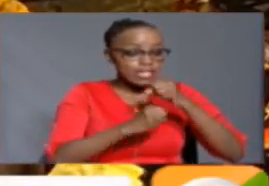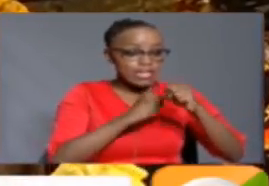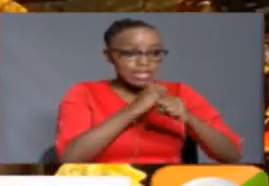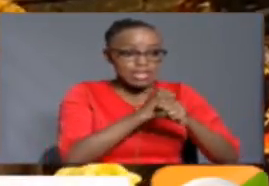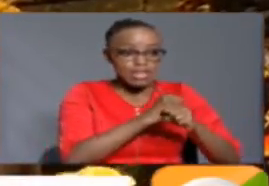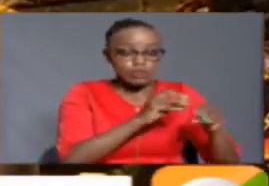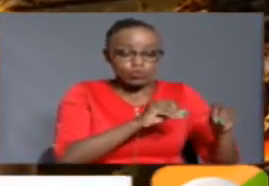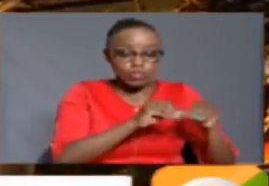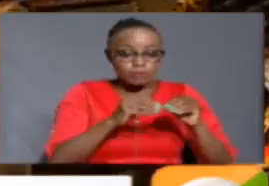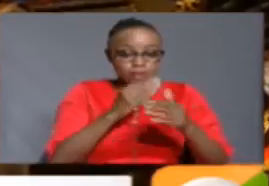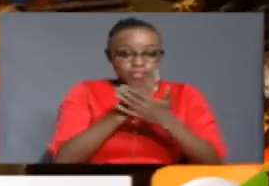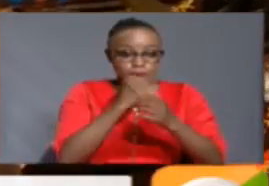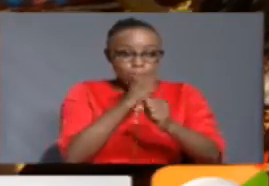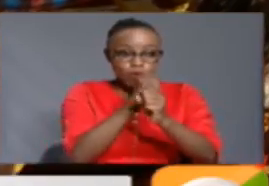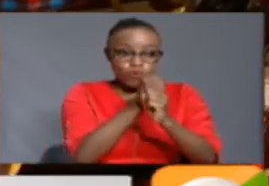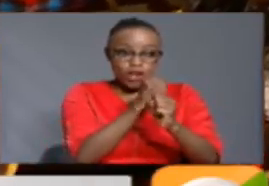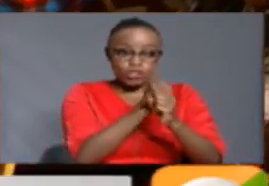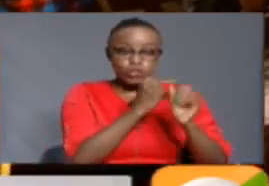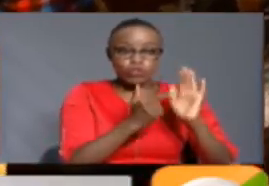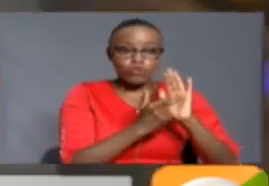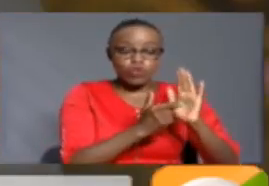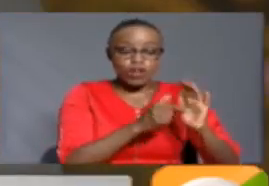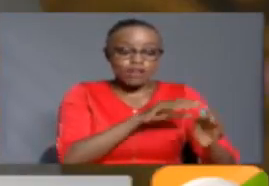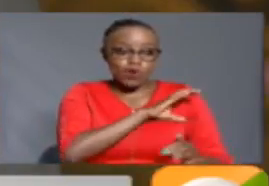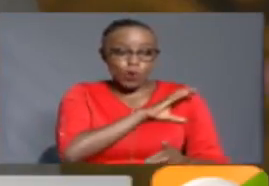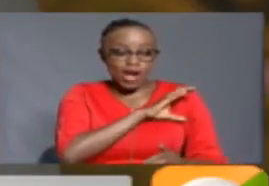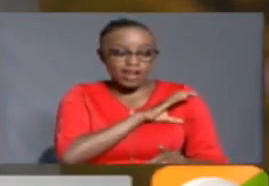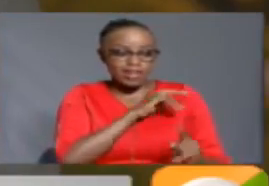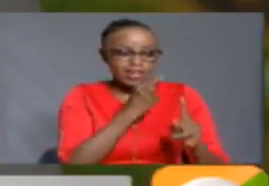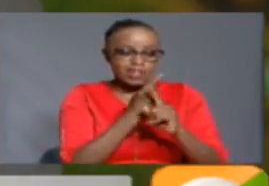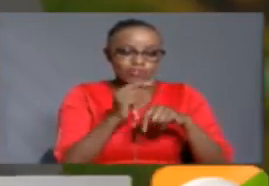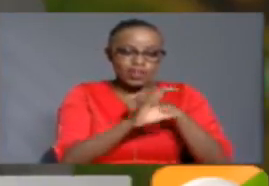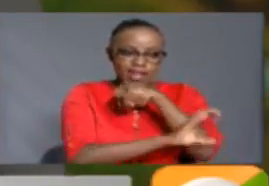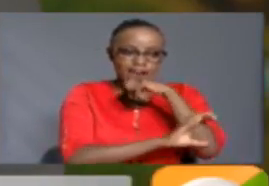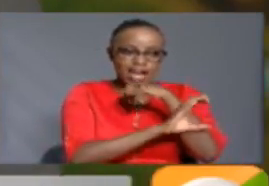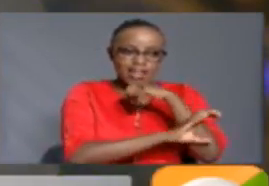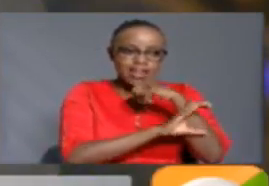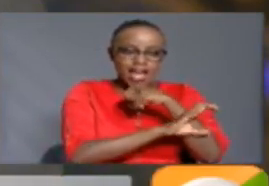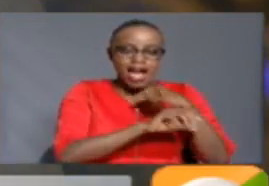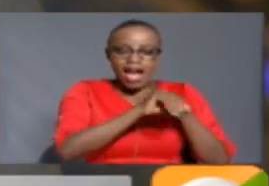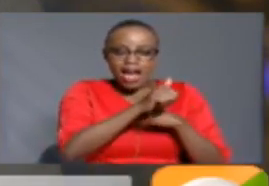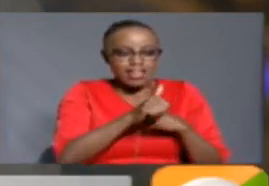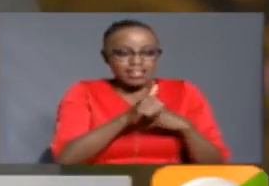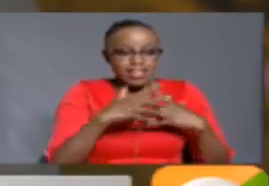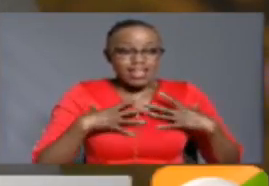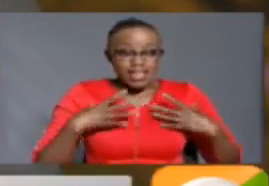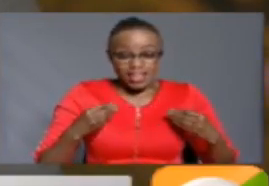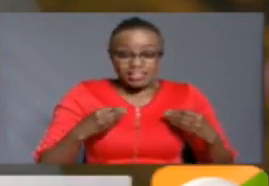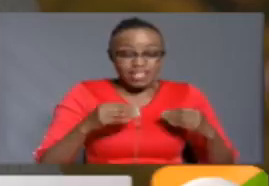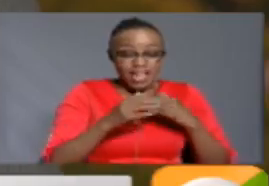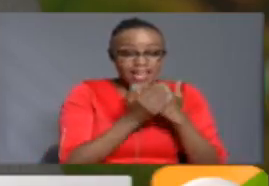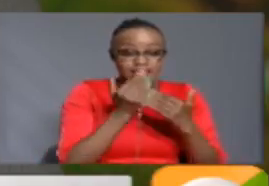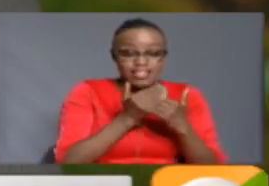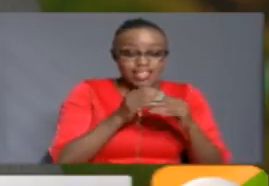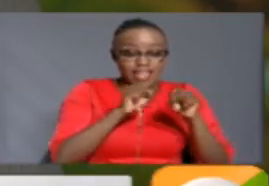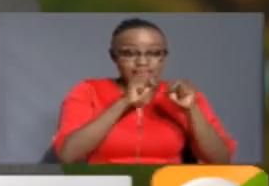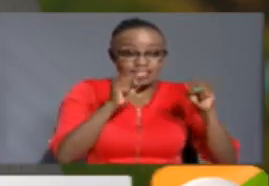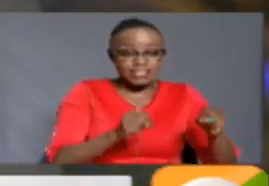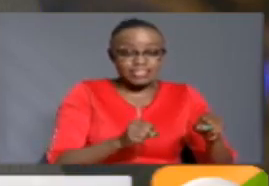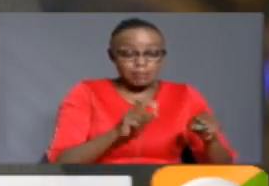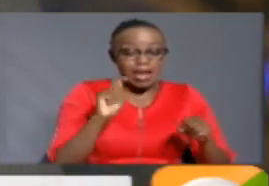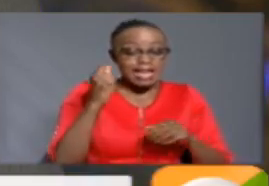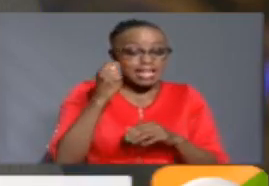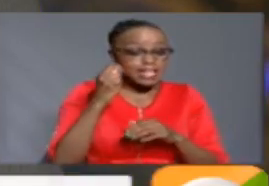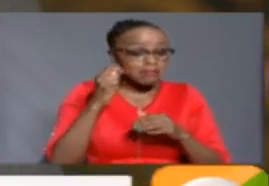some functions, like in Canada and such kind of places. So what ails the healthcare system in Kenya is the